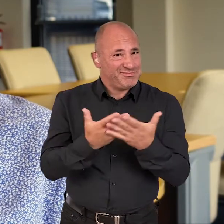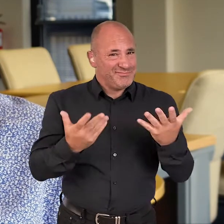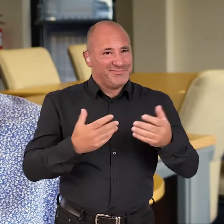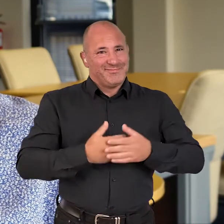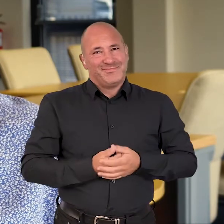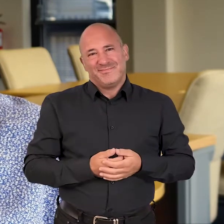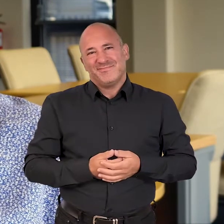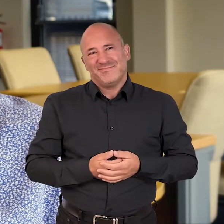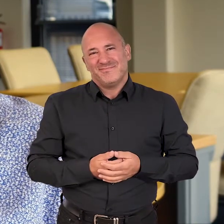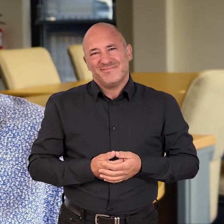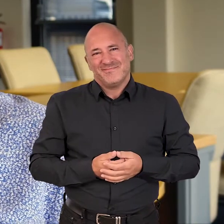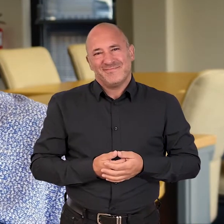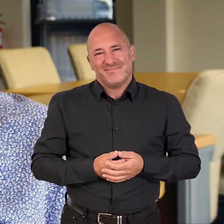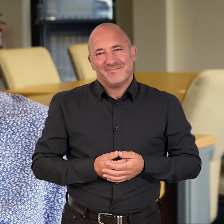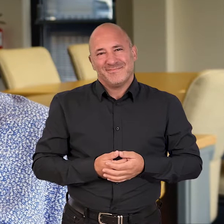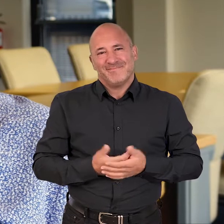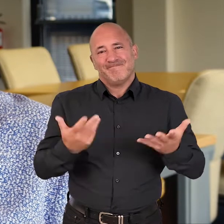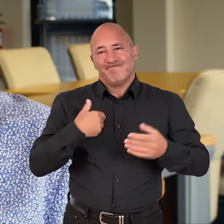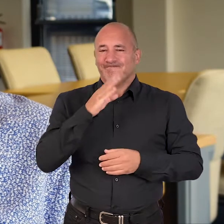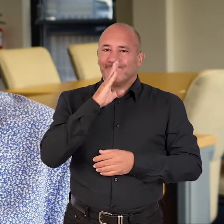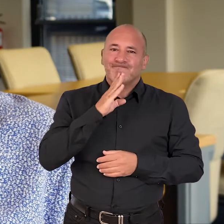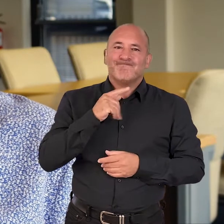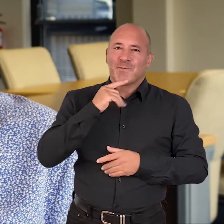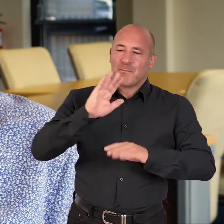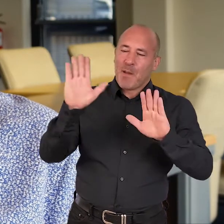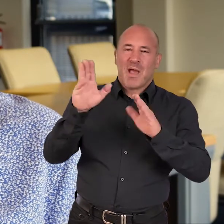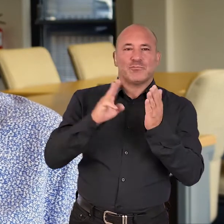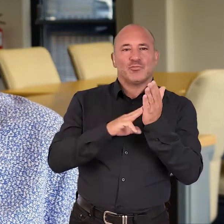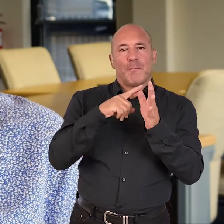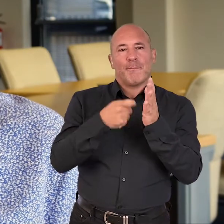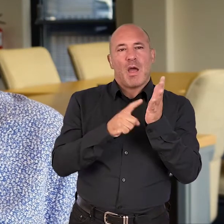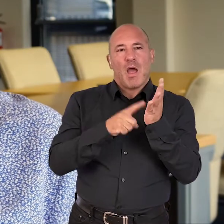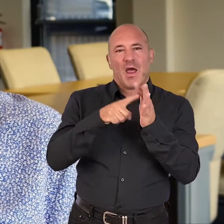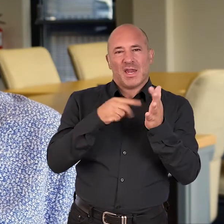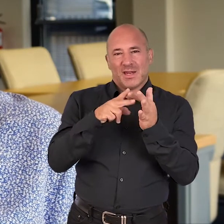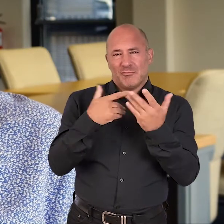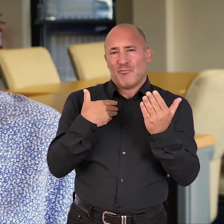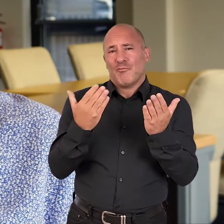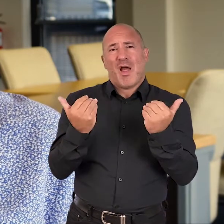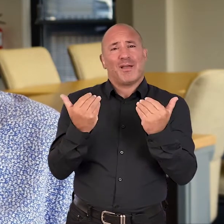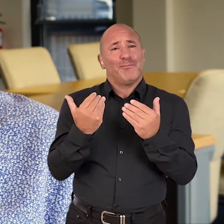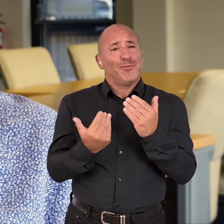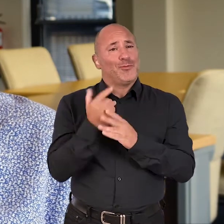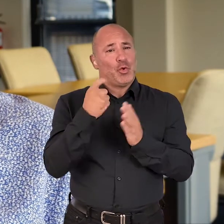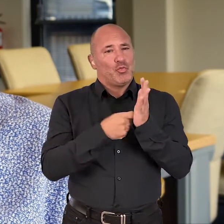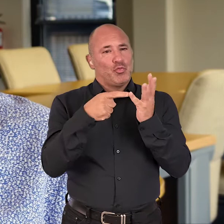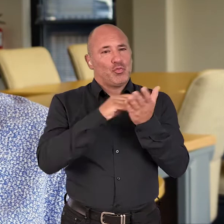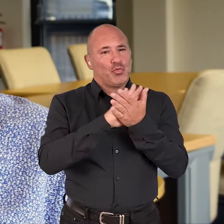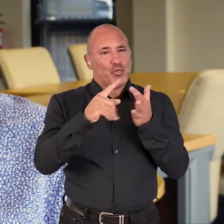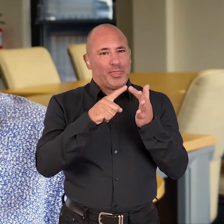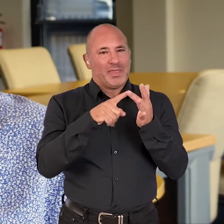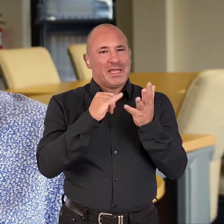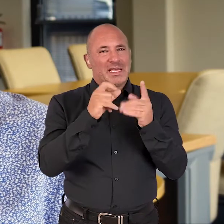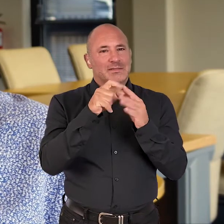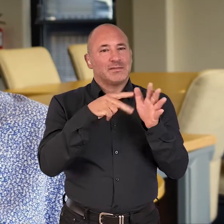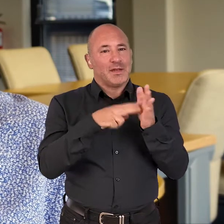commitment that she gave to the Trust. While we're sad to say goodbye to Marlene, we're delighted to welcome Ruth